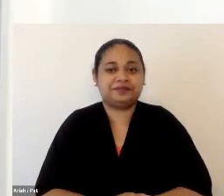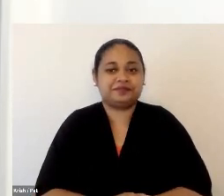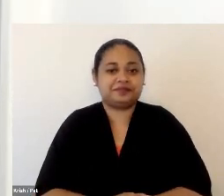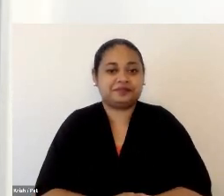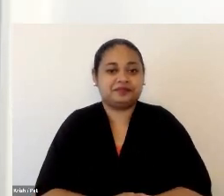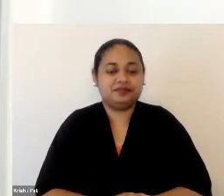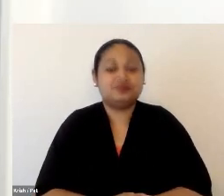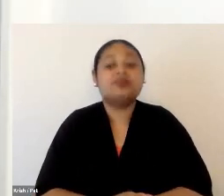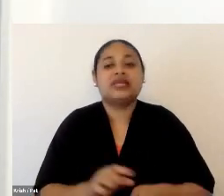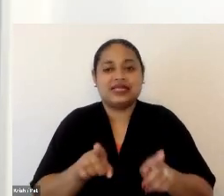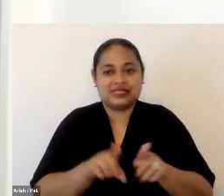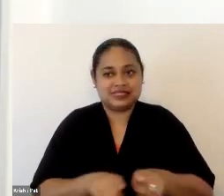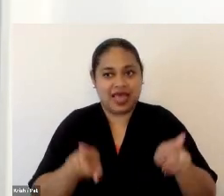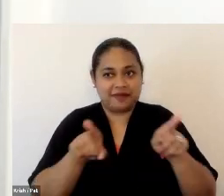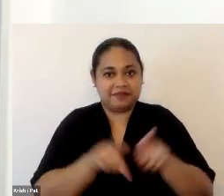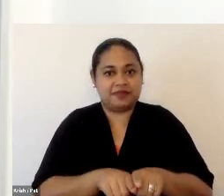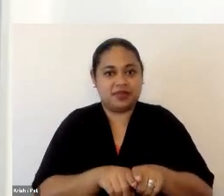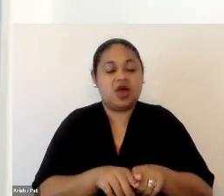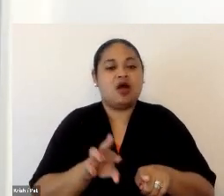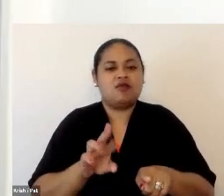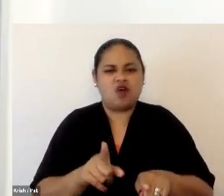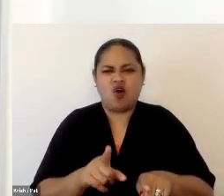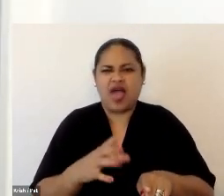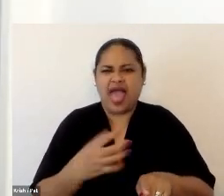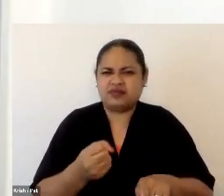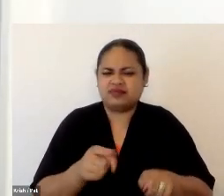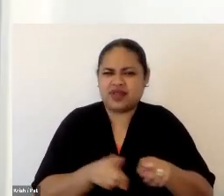human rights implications and risks of harm.